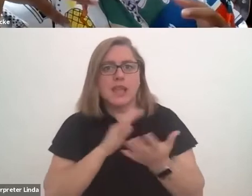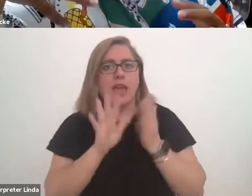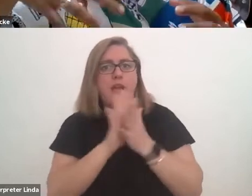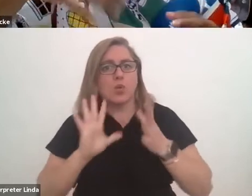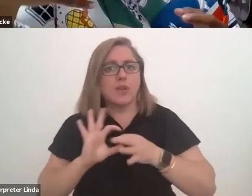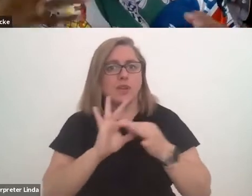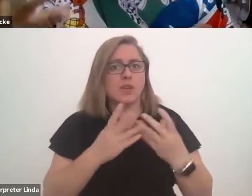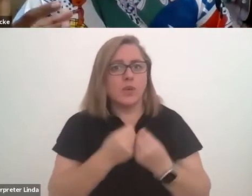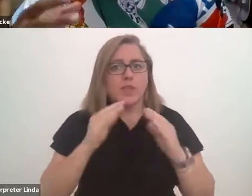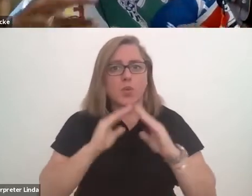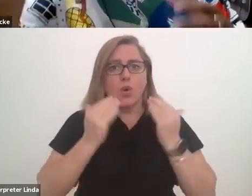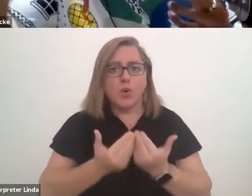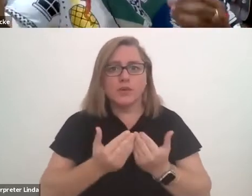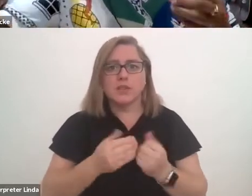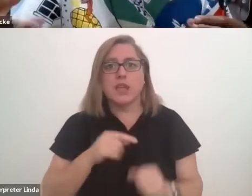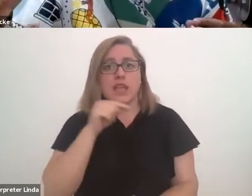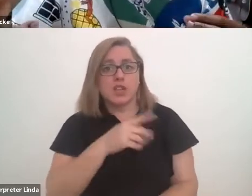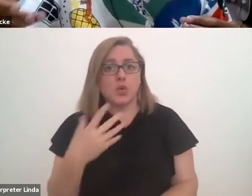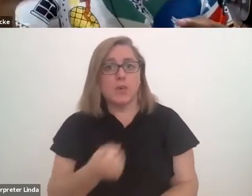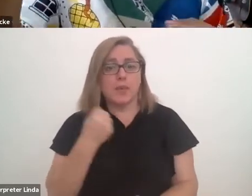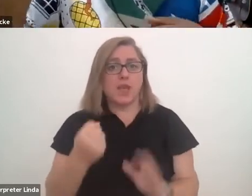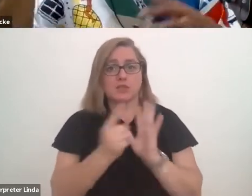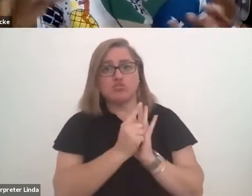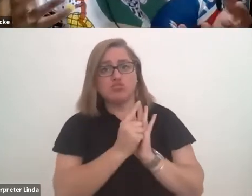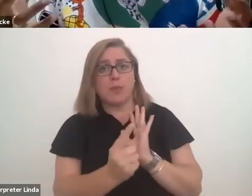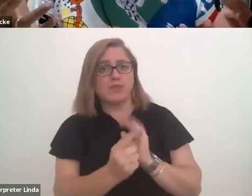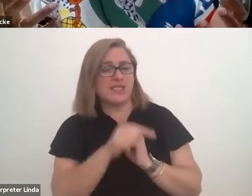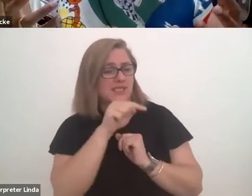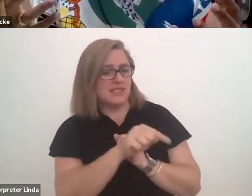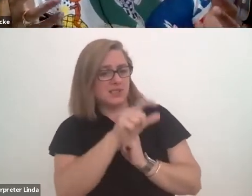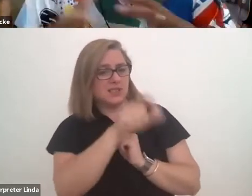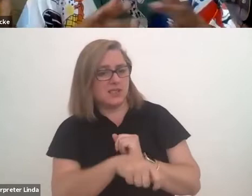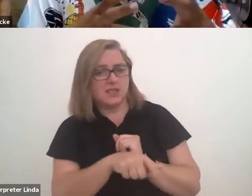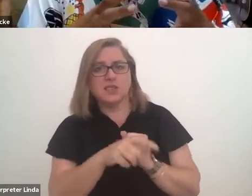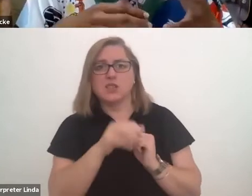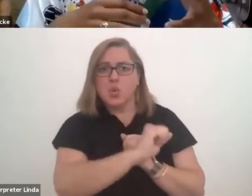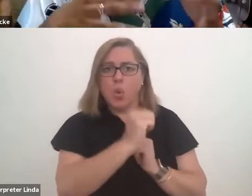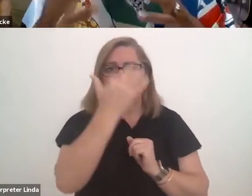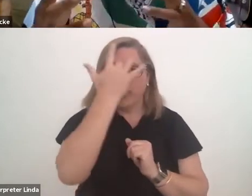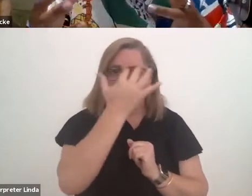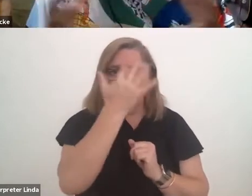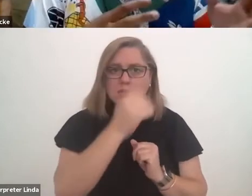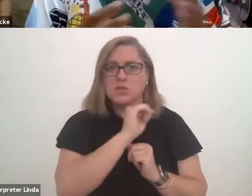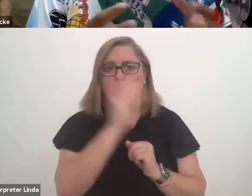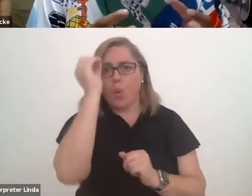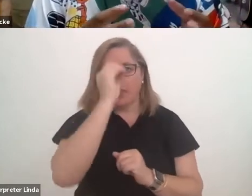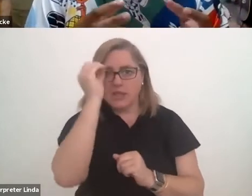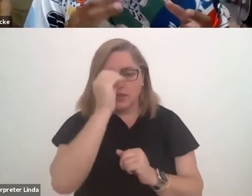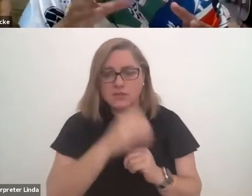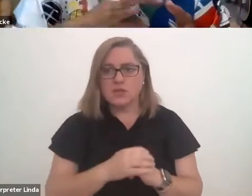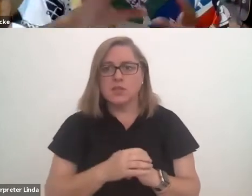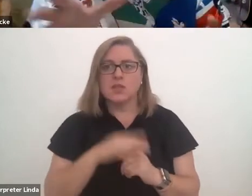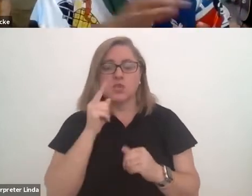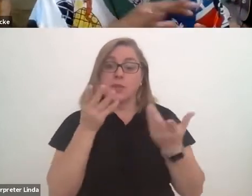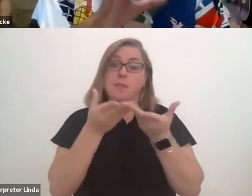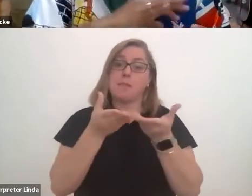you have to, you then have to go out and represent it. Mm-hmm. And so it's, and to be kind of in that public space